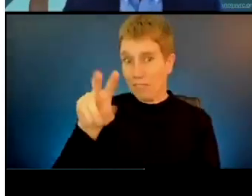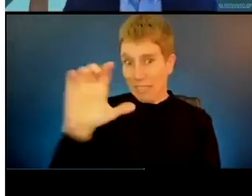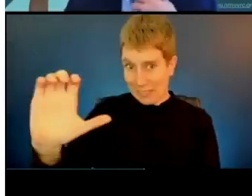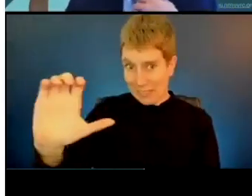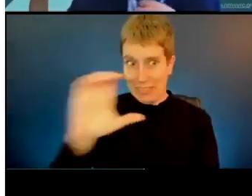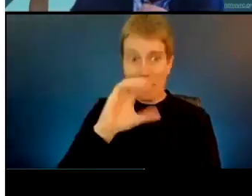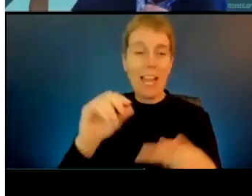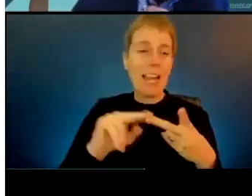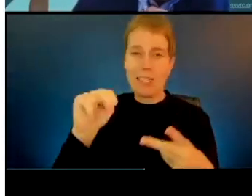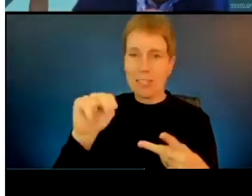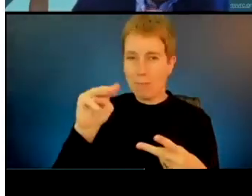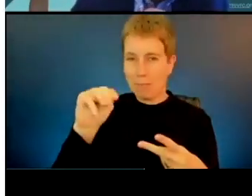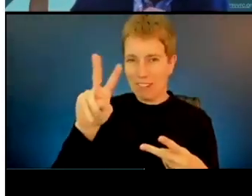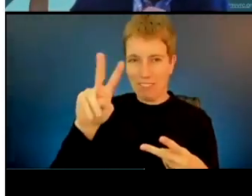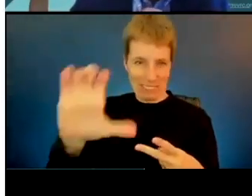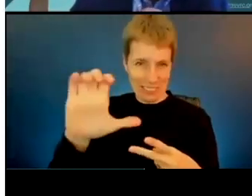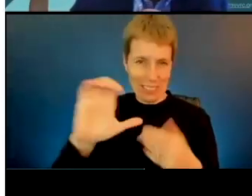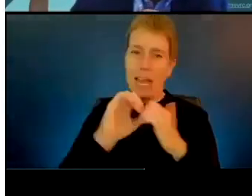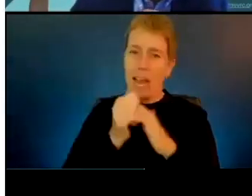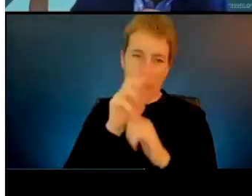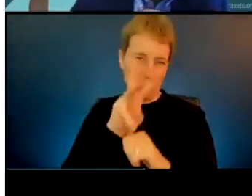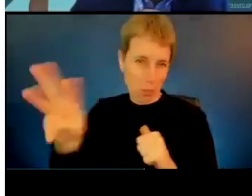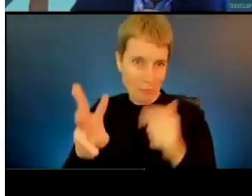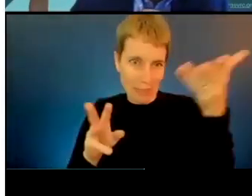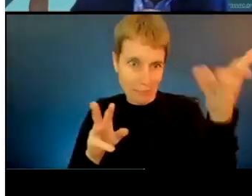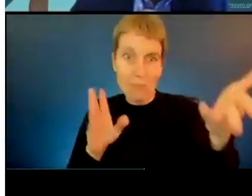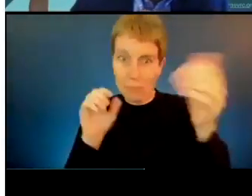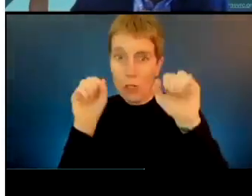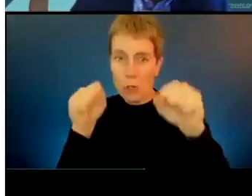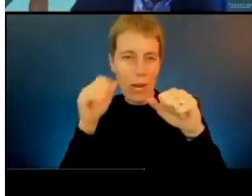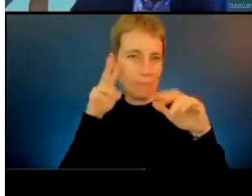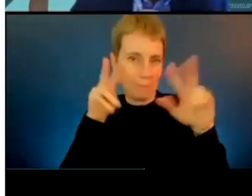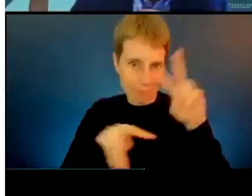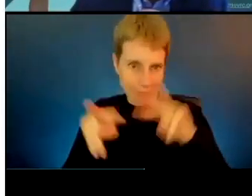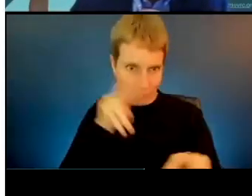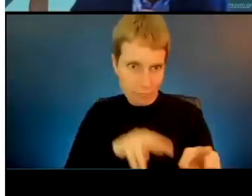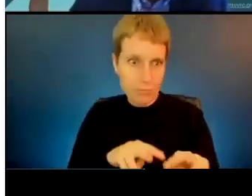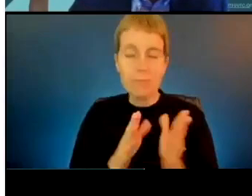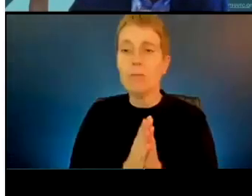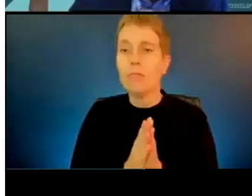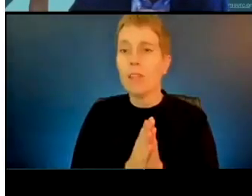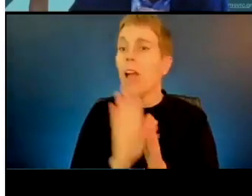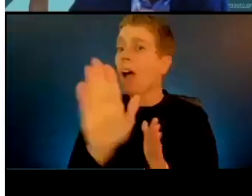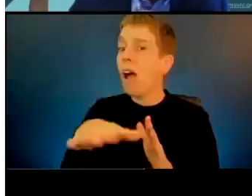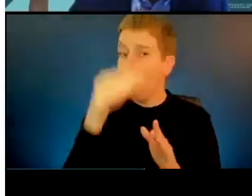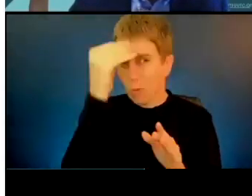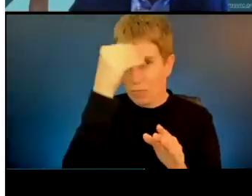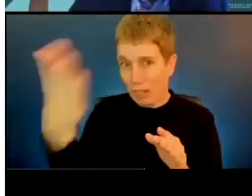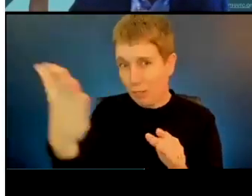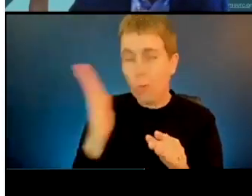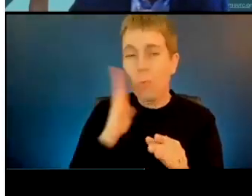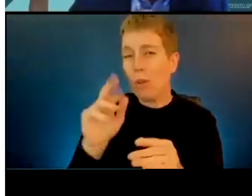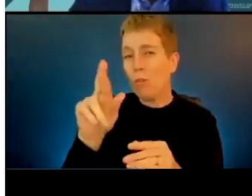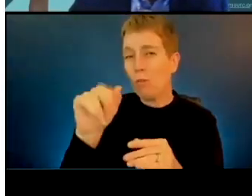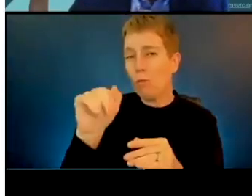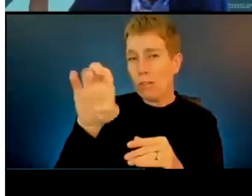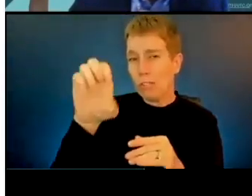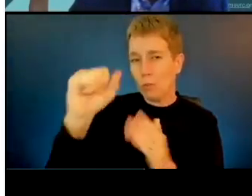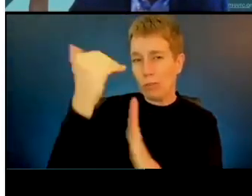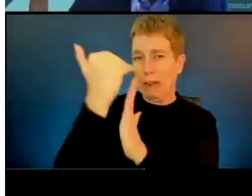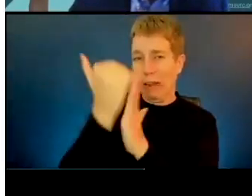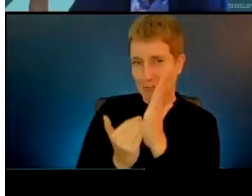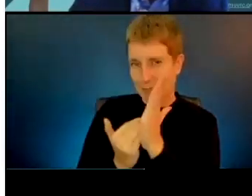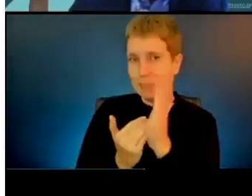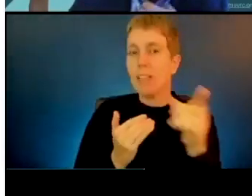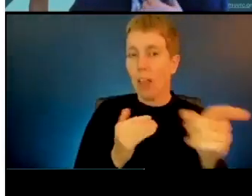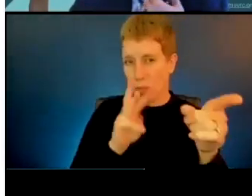Mass Violence Center. So I want to point out that we're going to have a list of related resources on the website and the